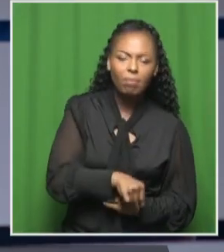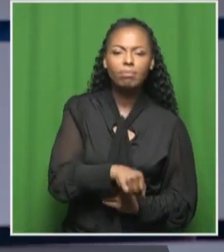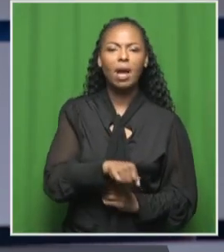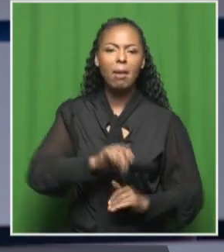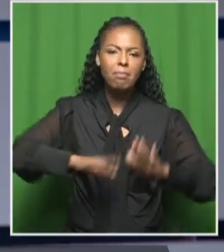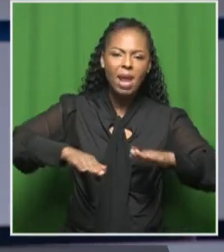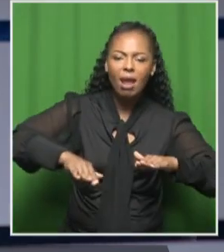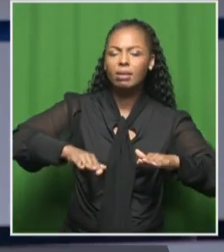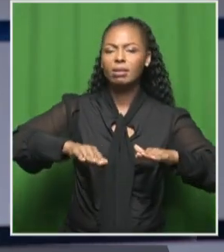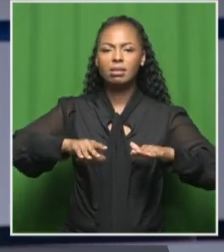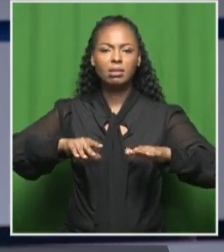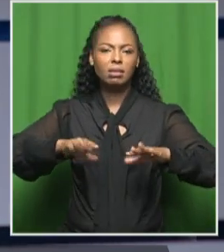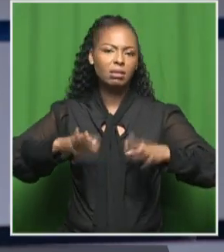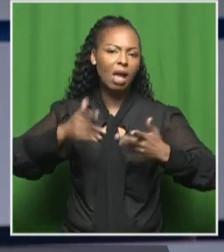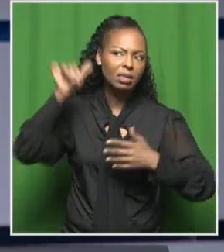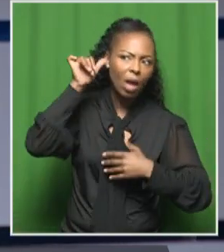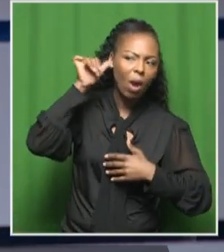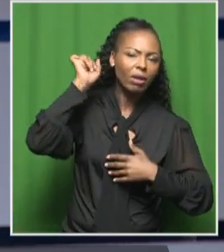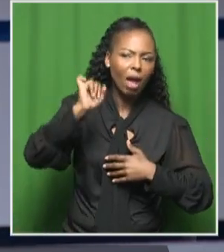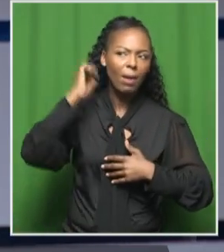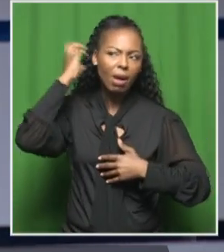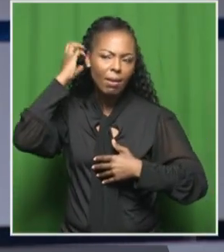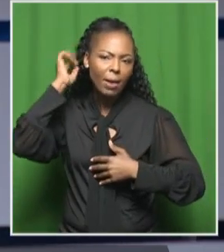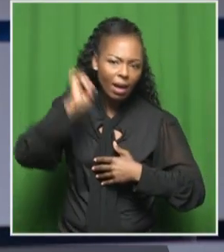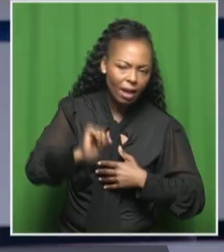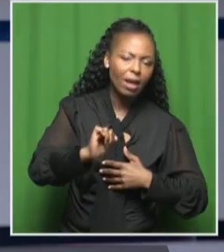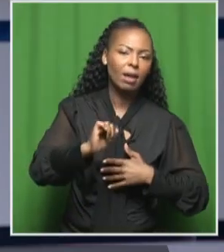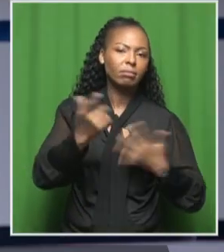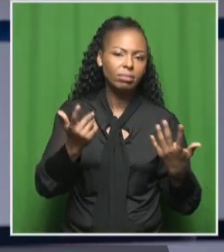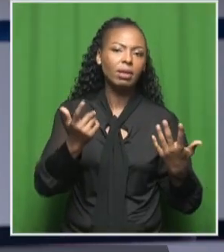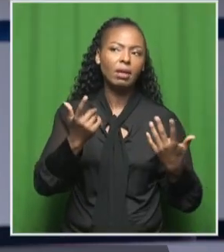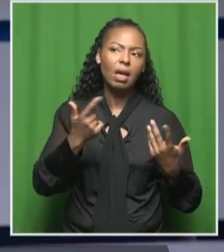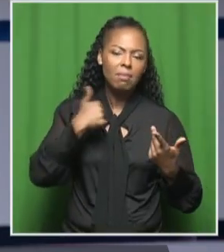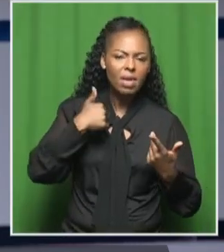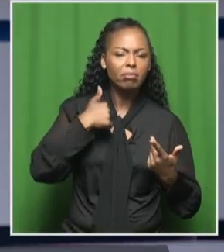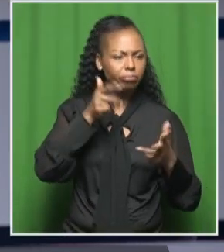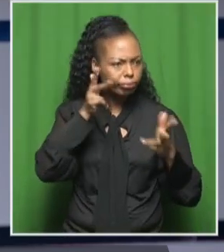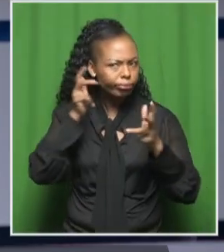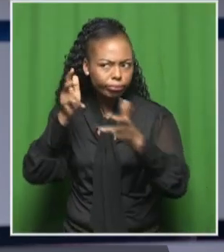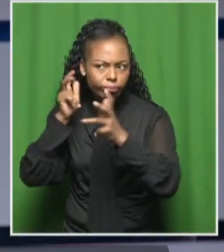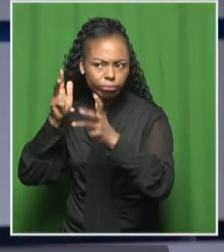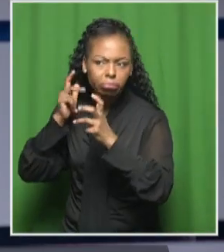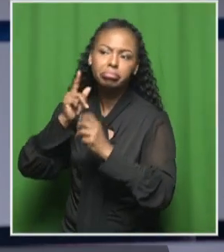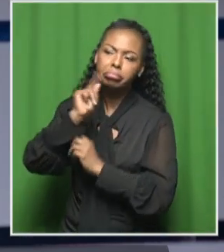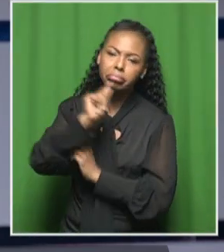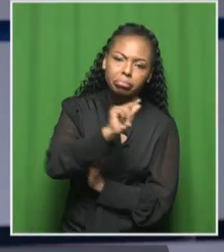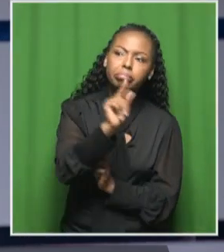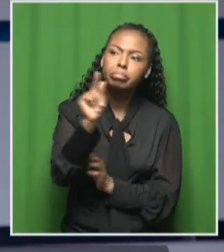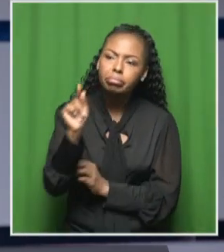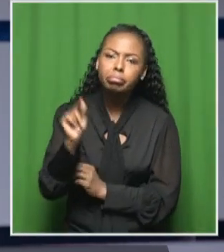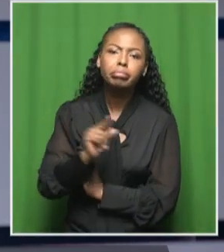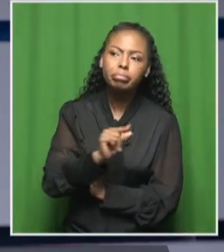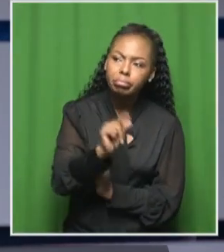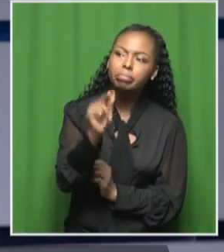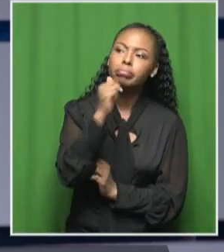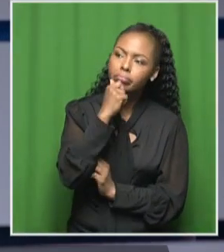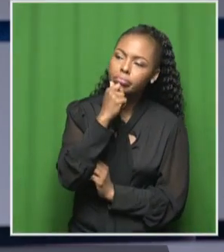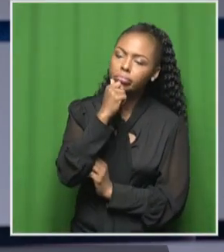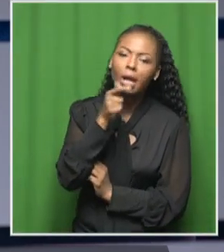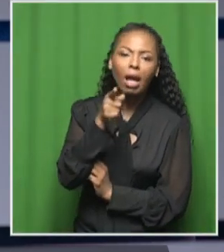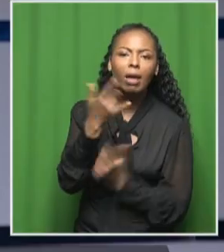love and I'm a musician on top of it all. So for me, it allows me to just expand. And I said just recently, I